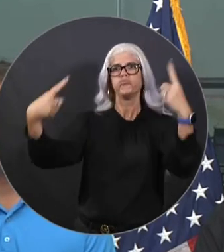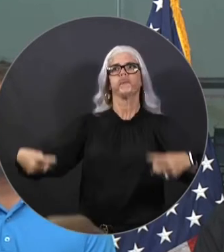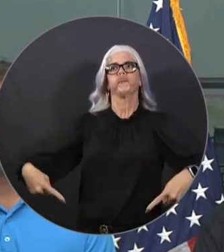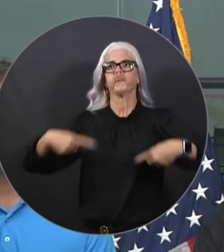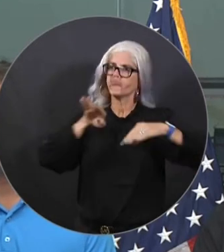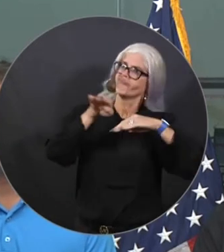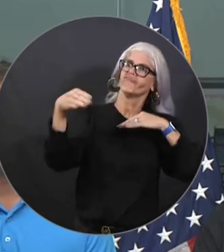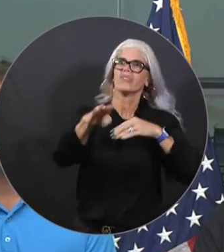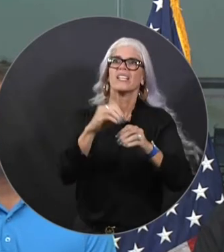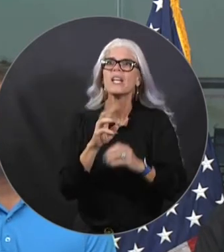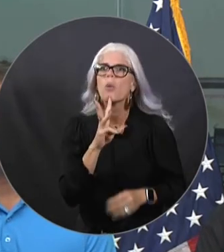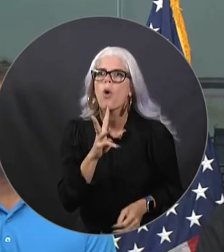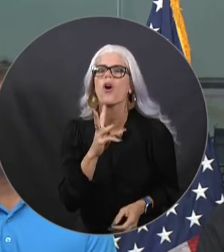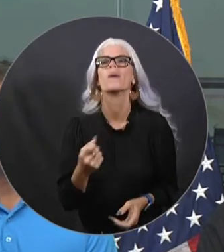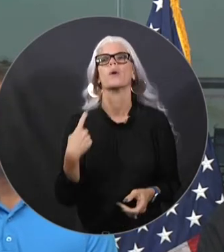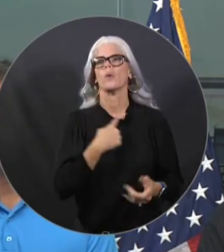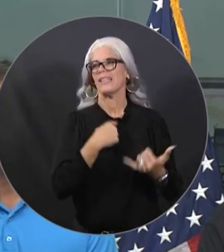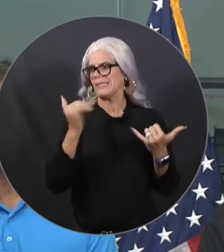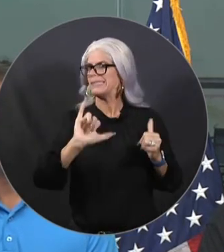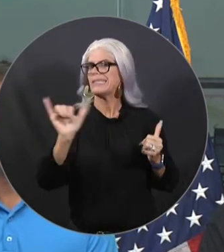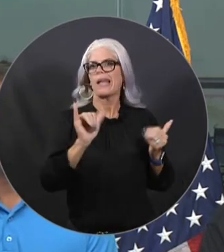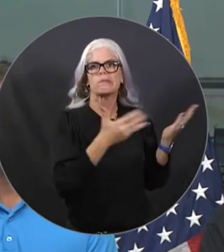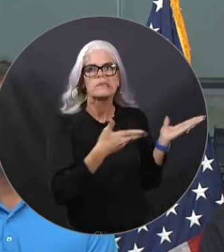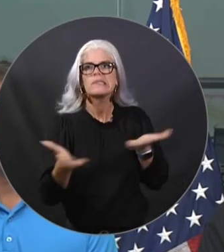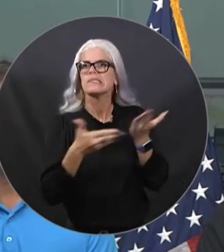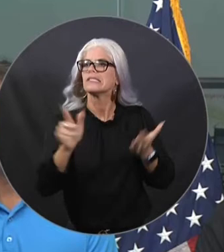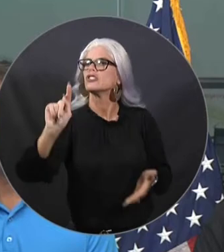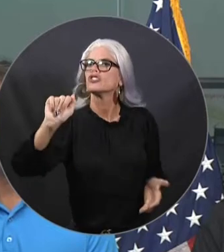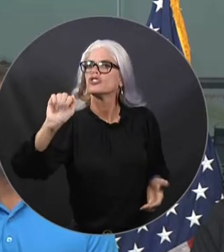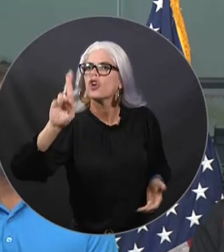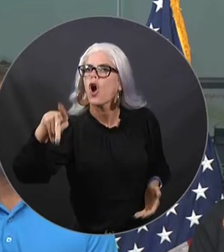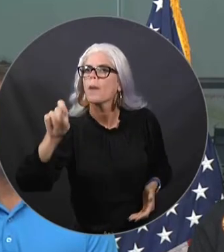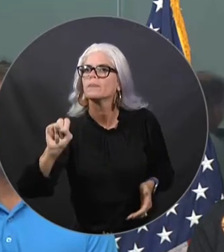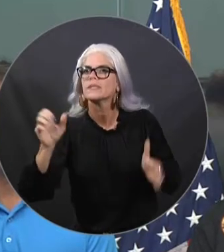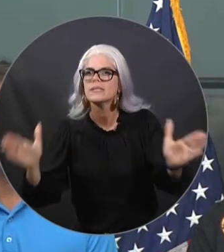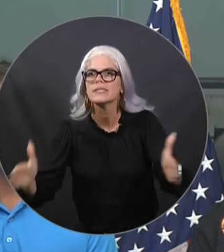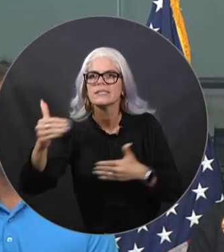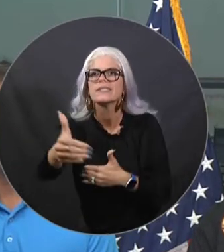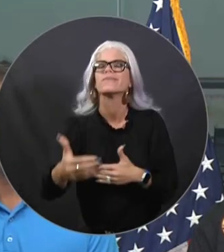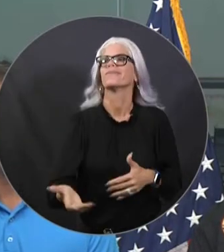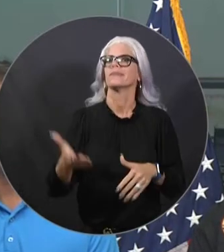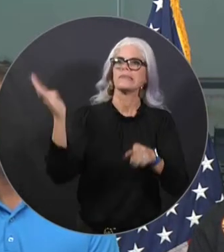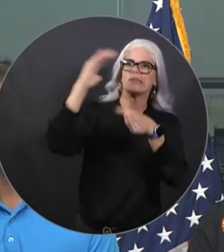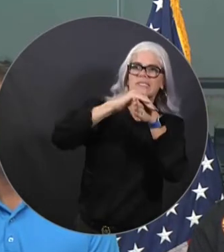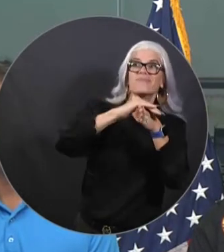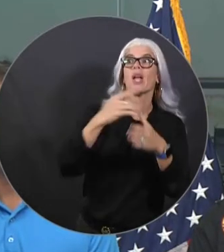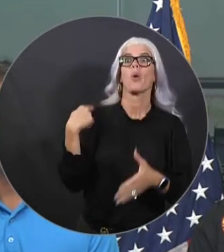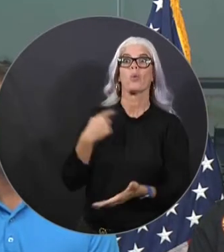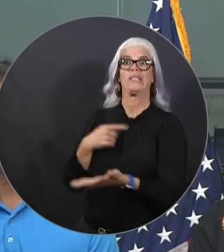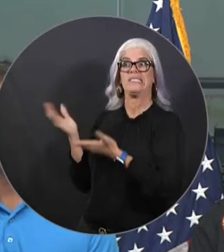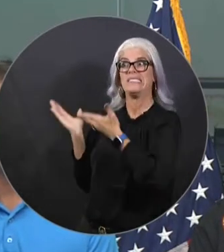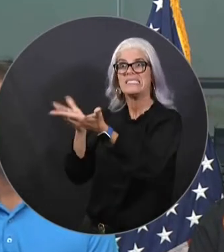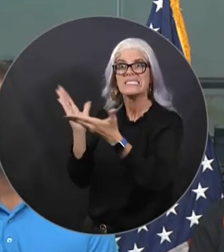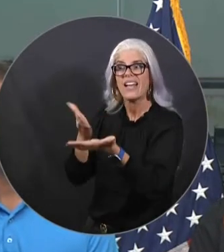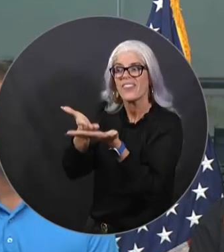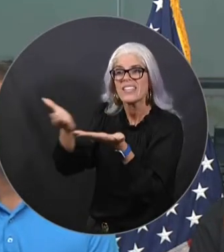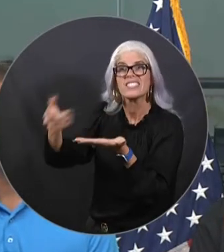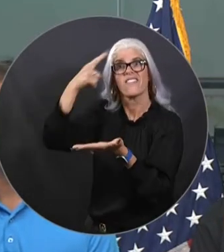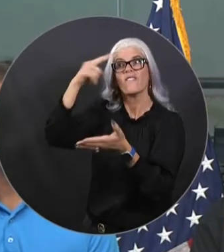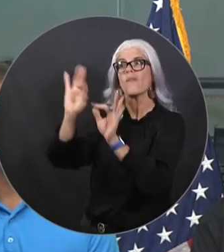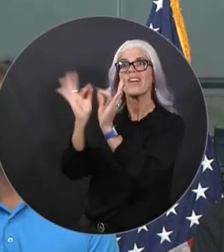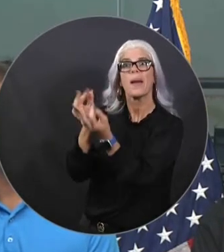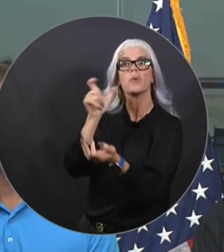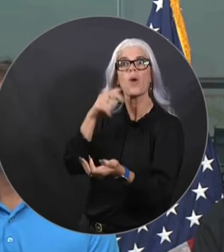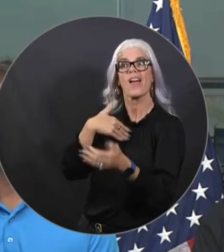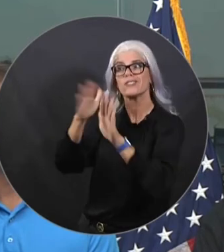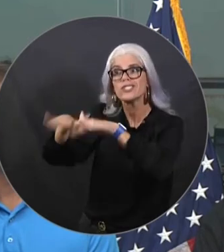infants and toddlers to give them 10 days worth of support, and bringing in more high-water ladders.